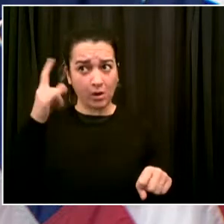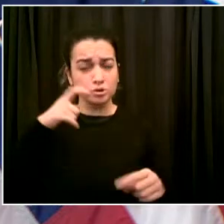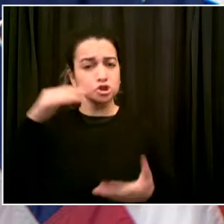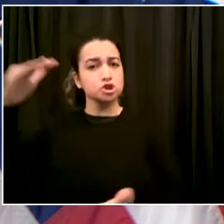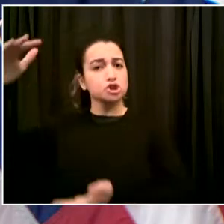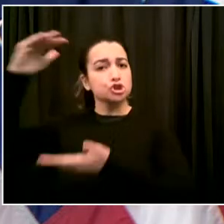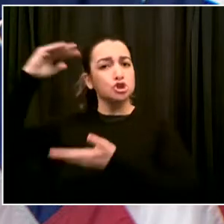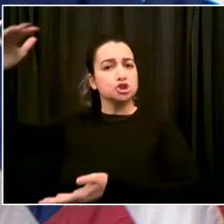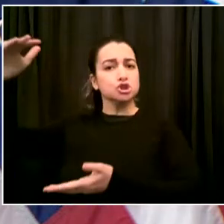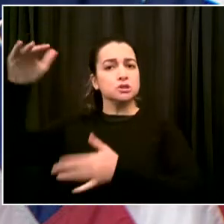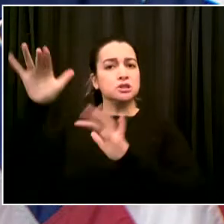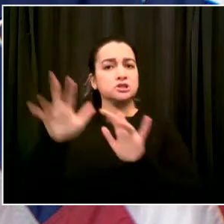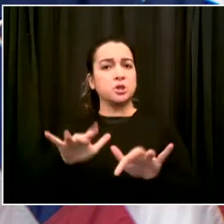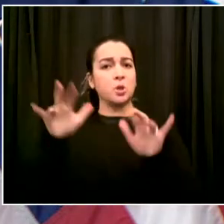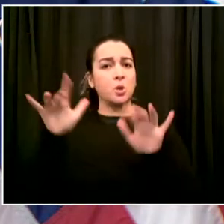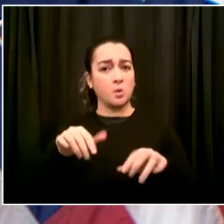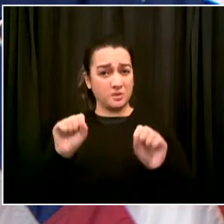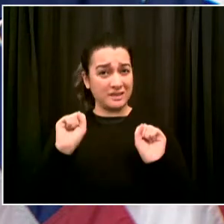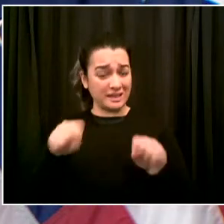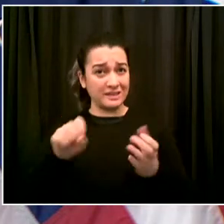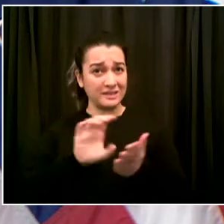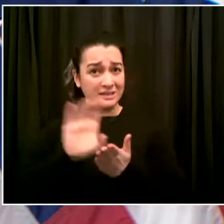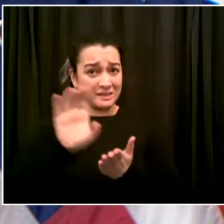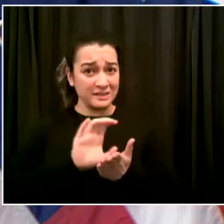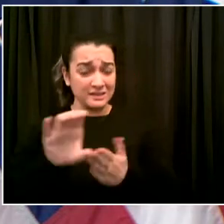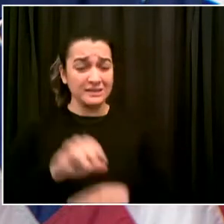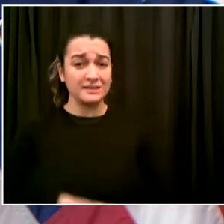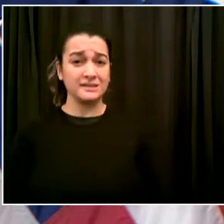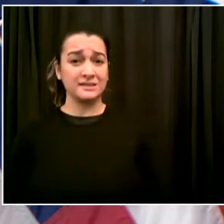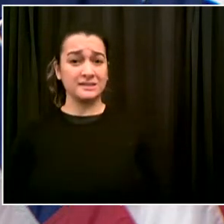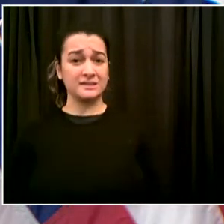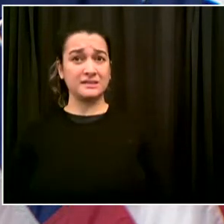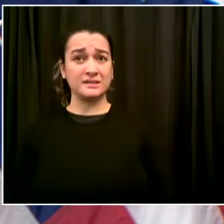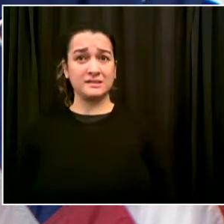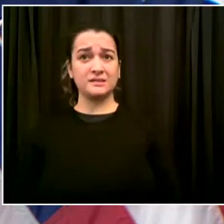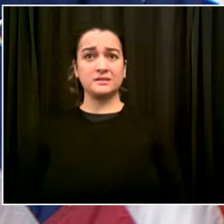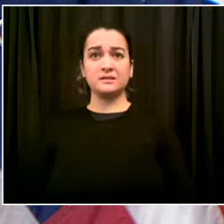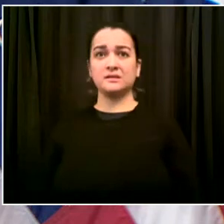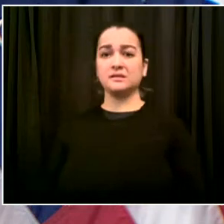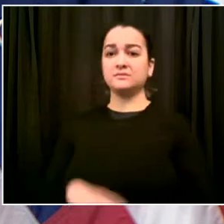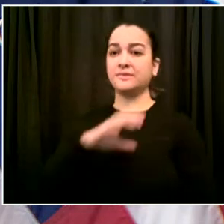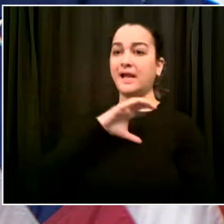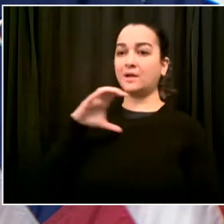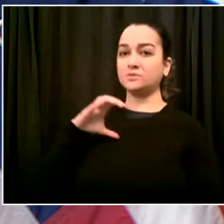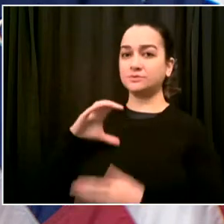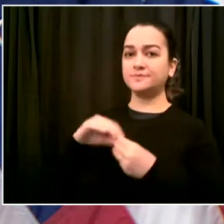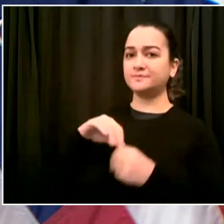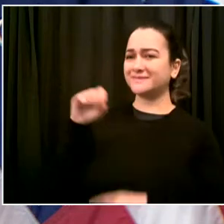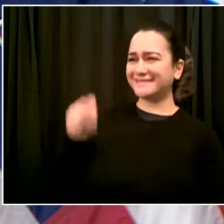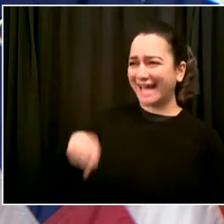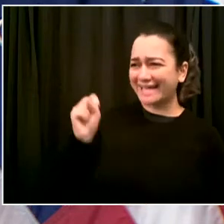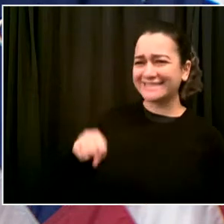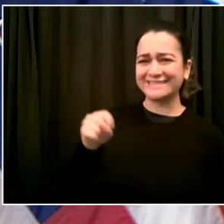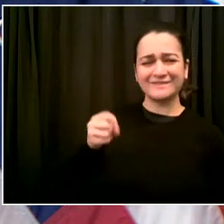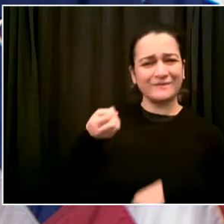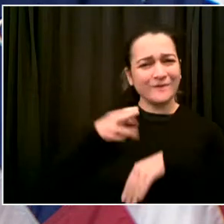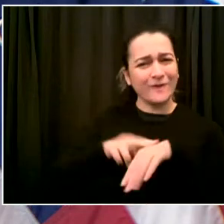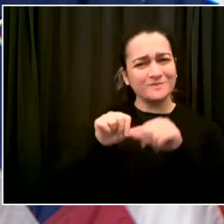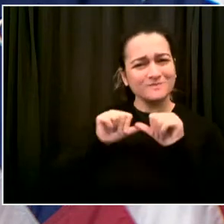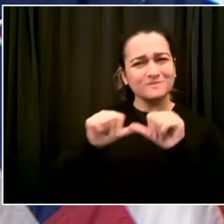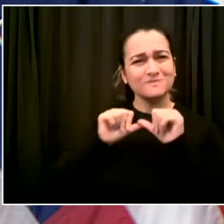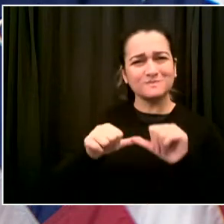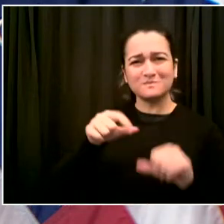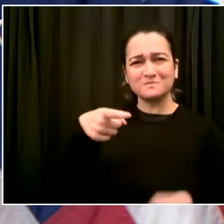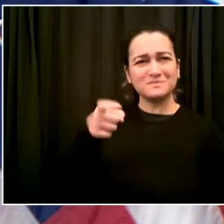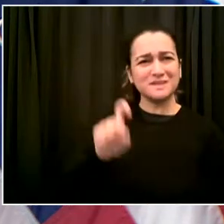it's treacherous driving. You have to go very slowly. You have to be very mindful because of the plow sitting on the front of the truck. Look, New York City is